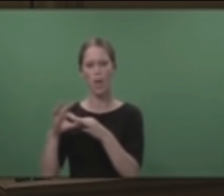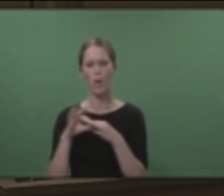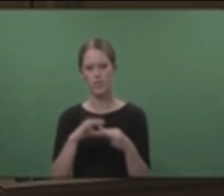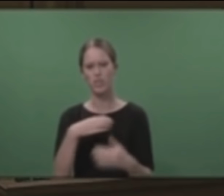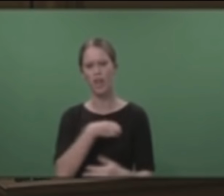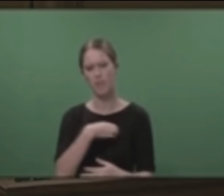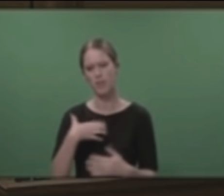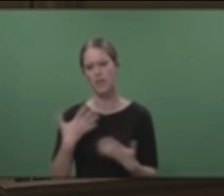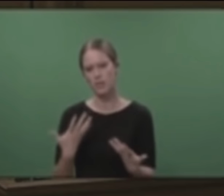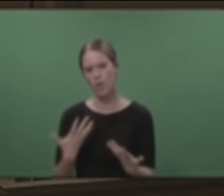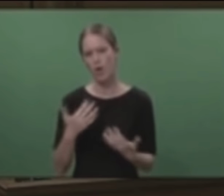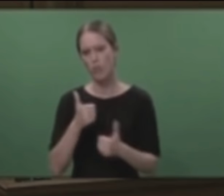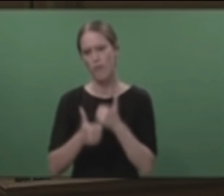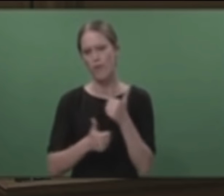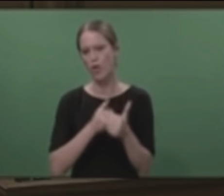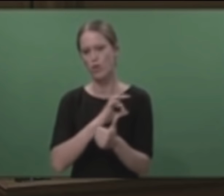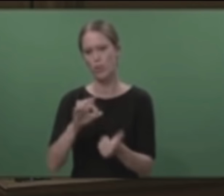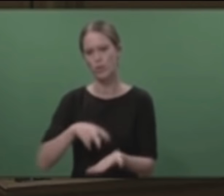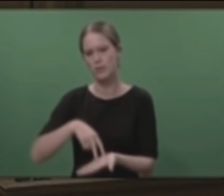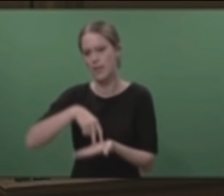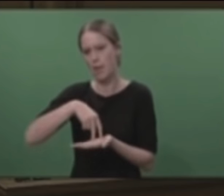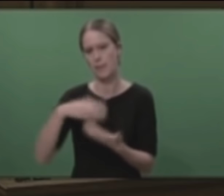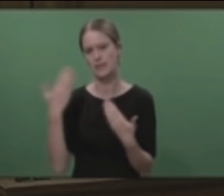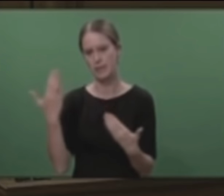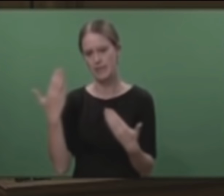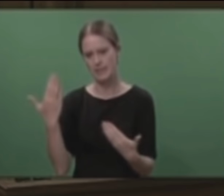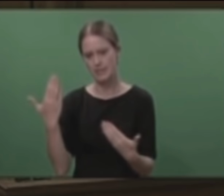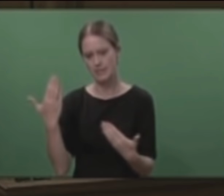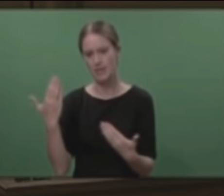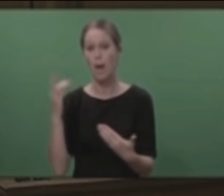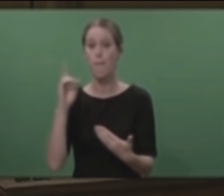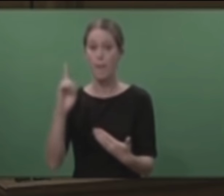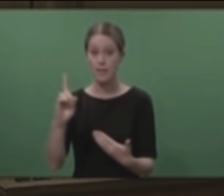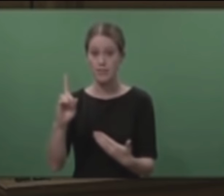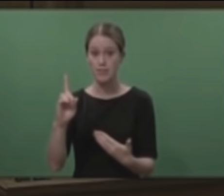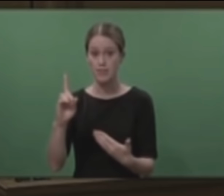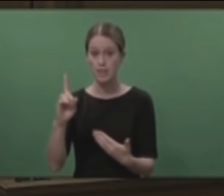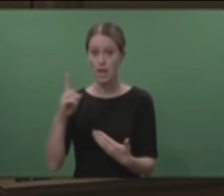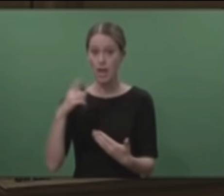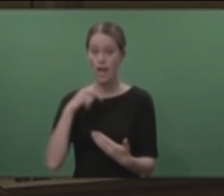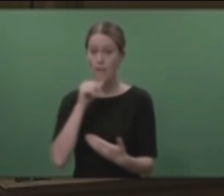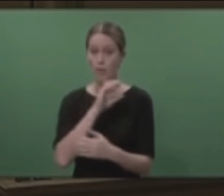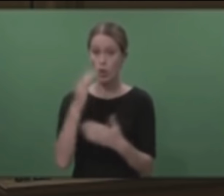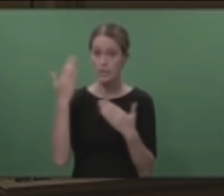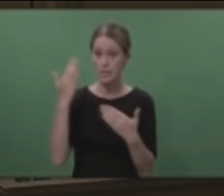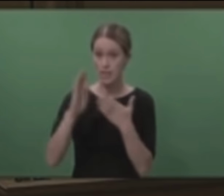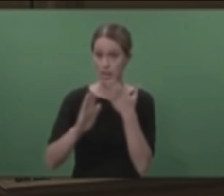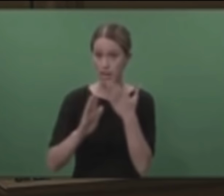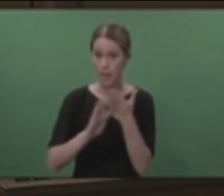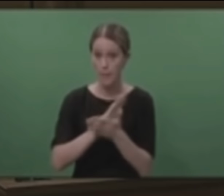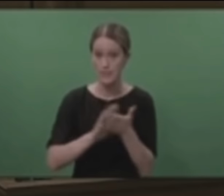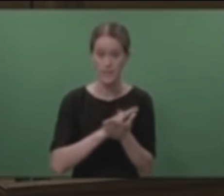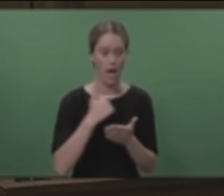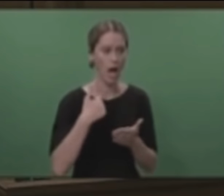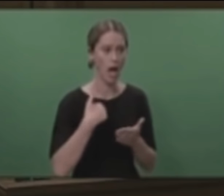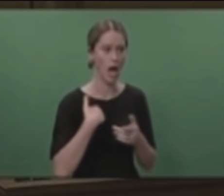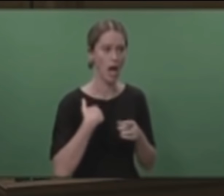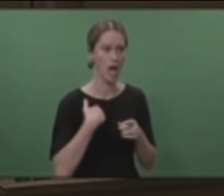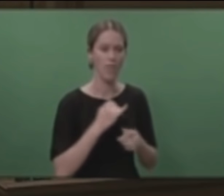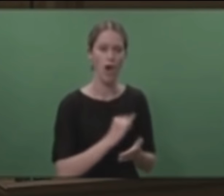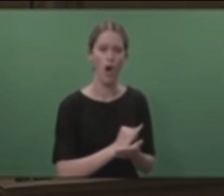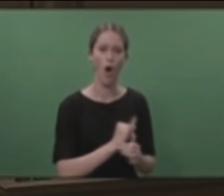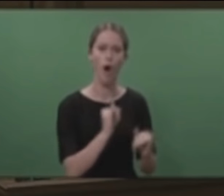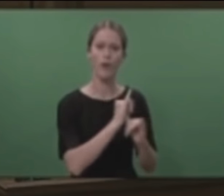would have preferred not to rise and speak, but that should not in any way be construed as giving consent or licence to the obscene